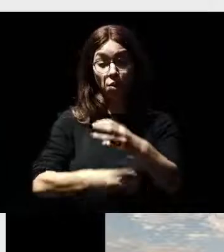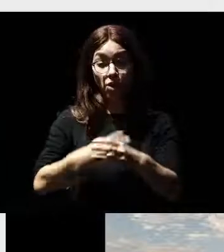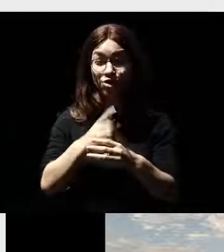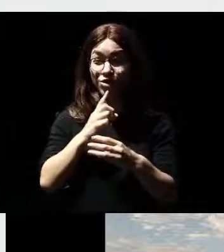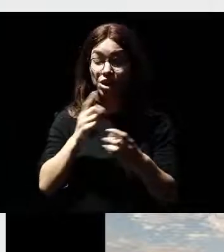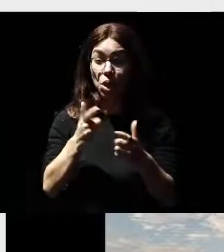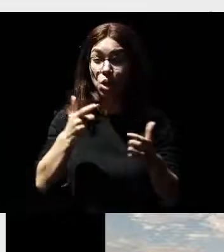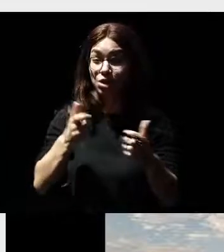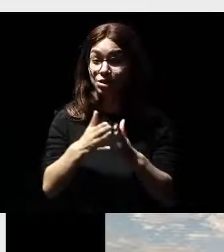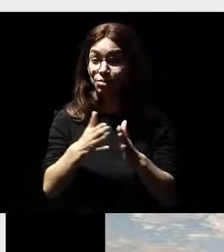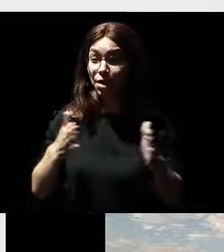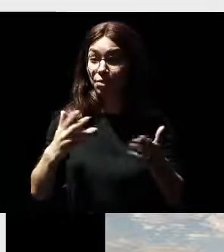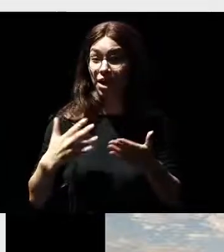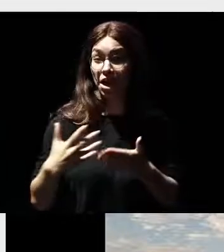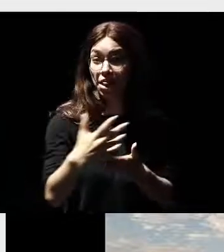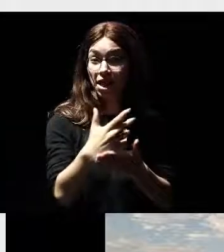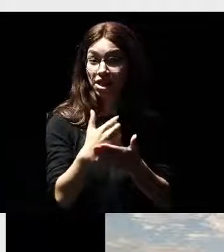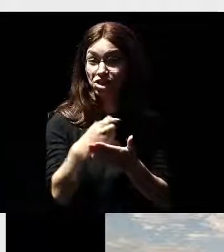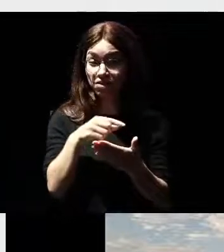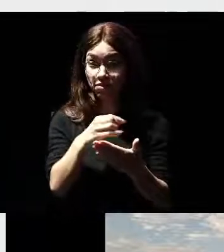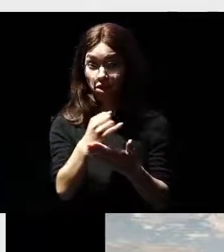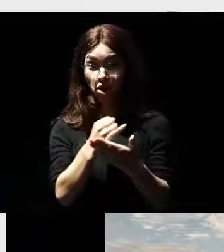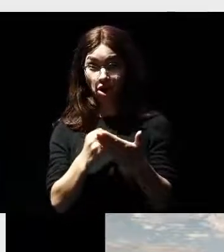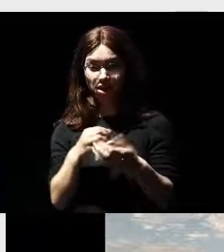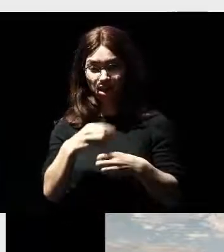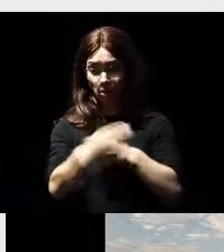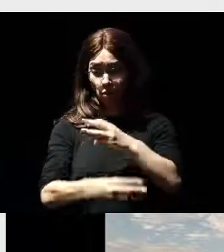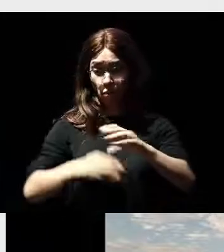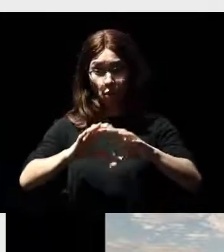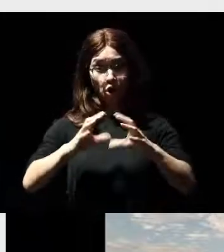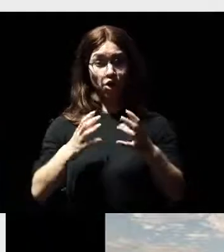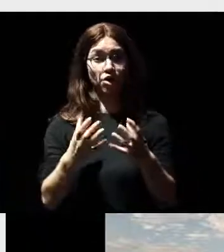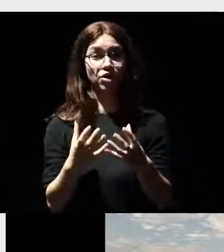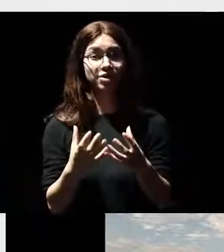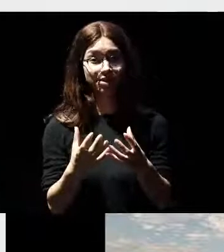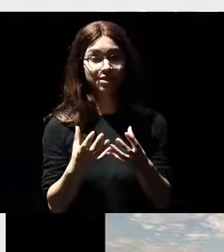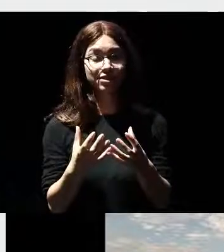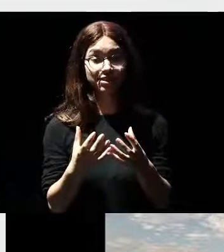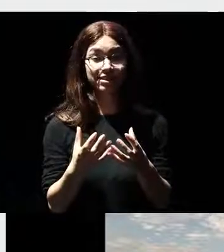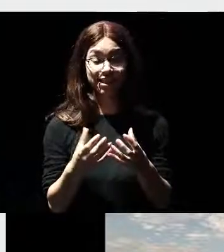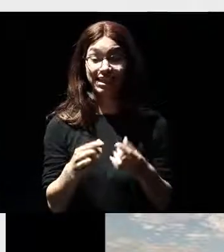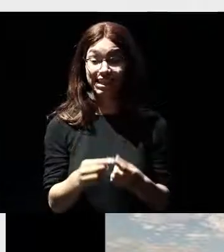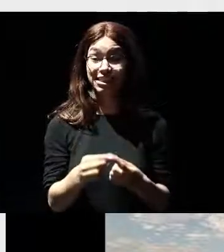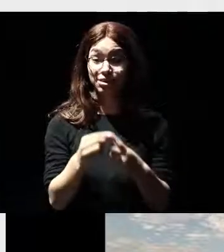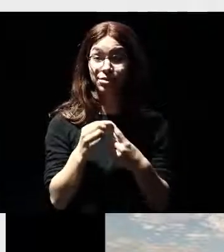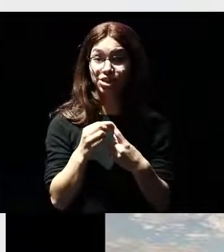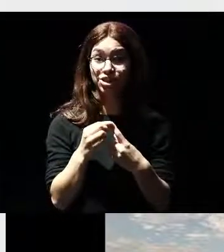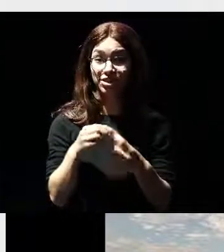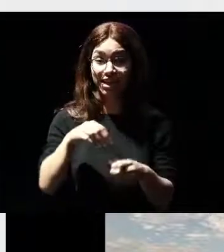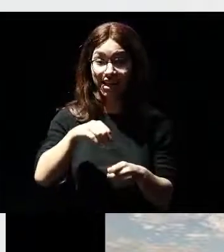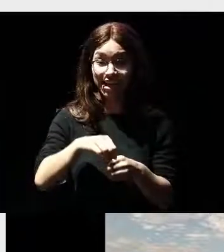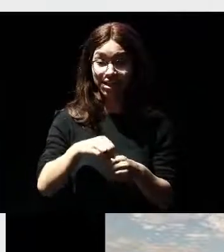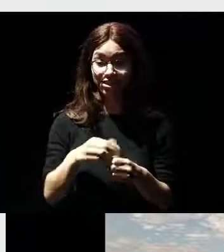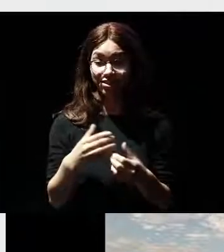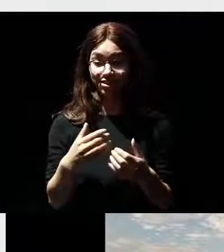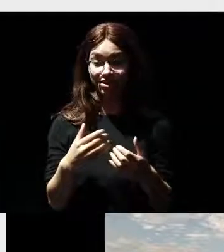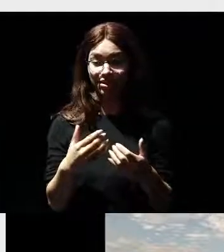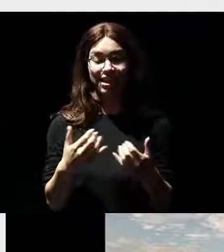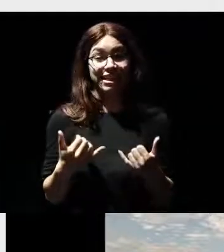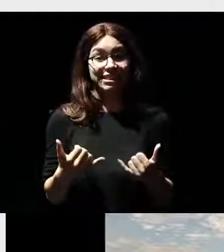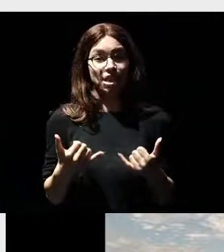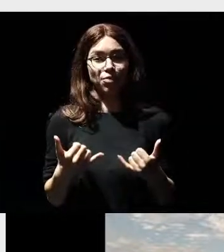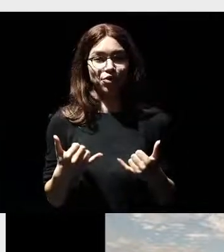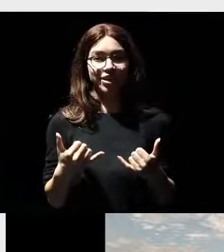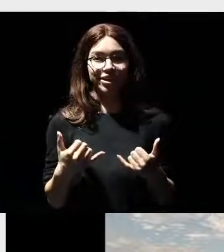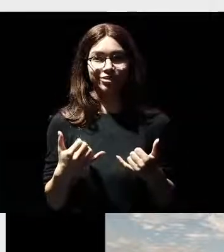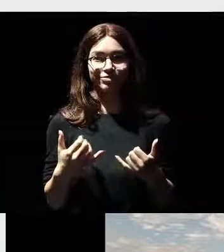collection of Inuit art in the world, certainly in contemporary